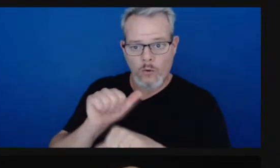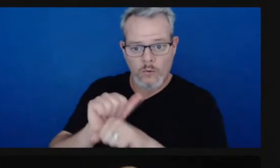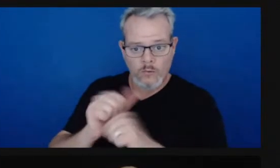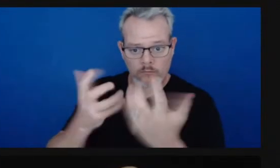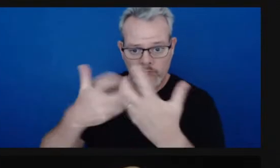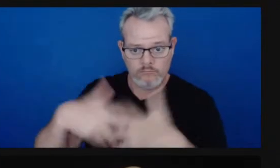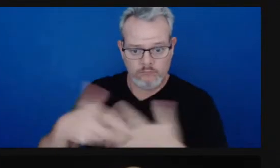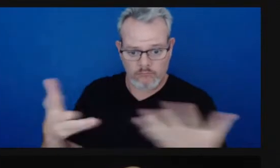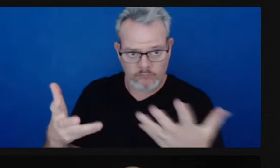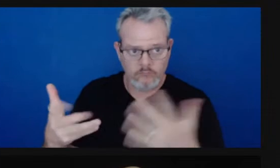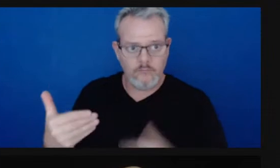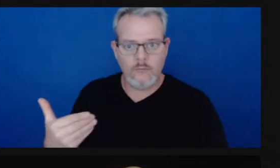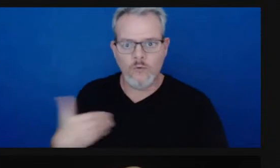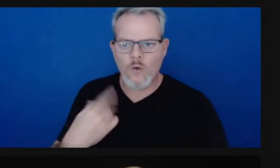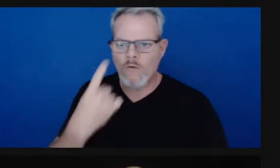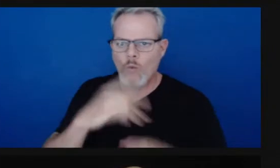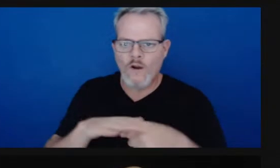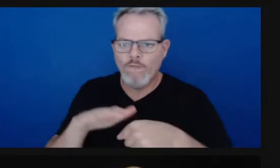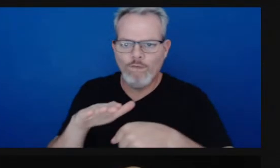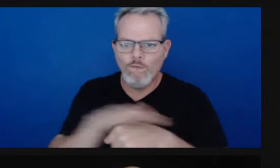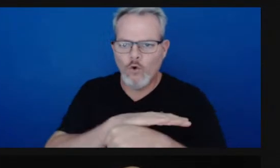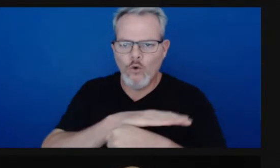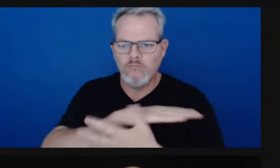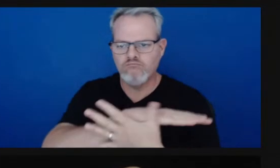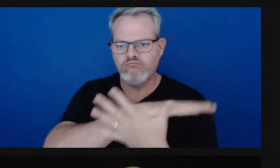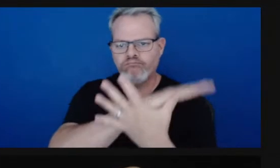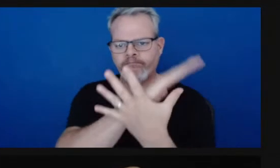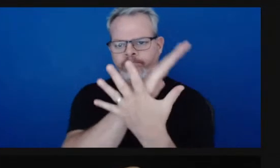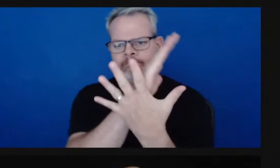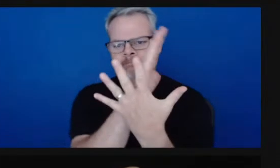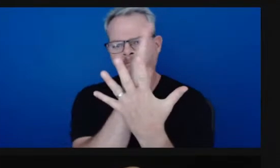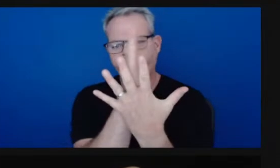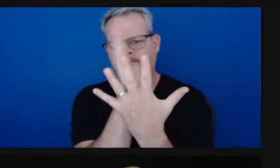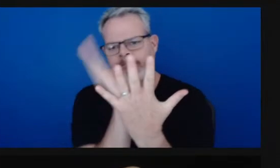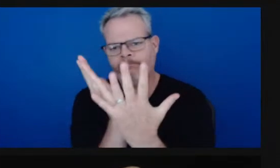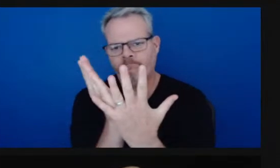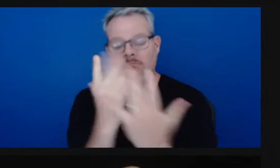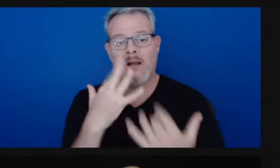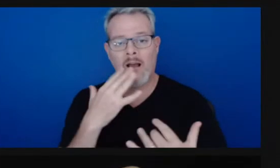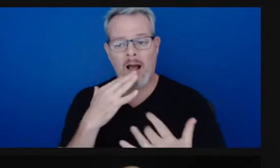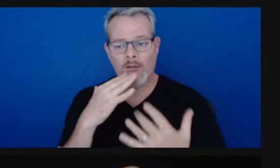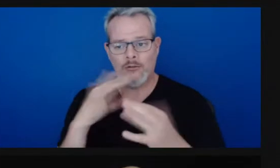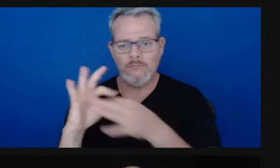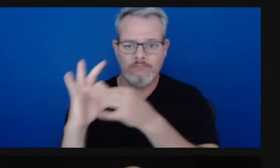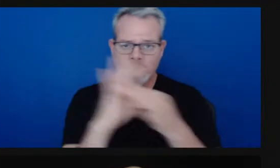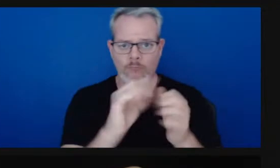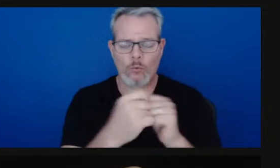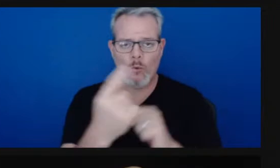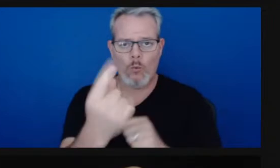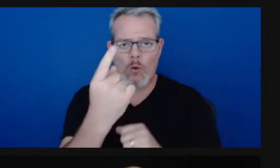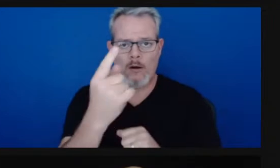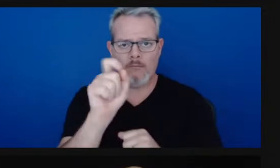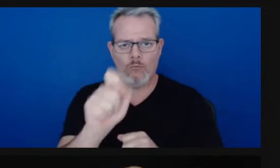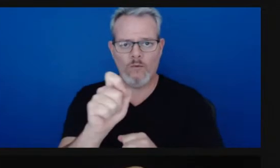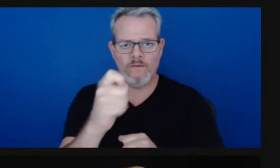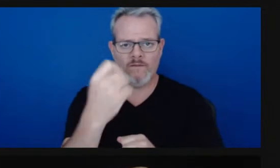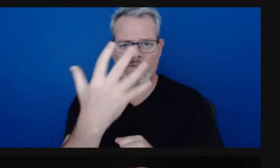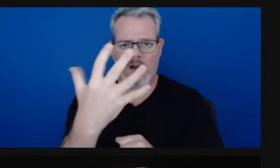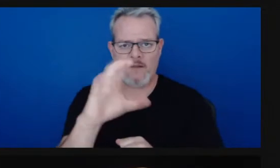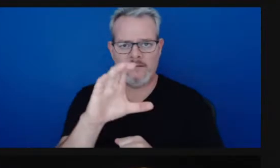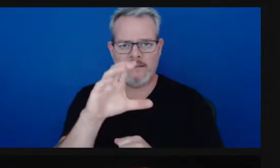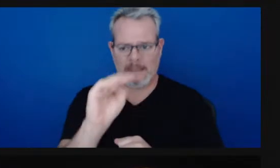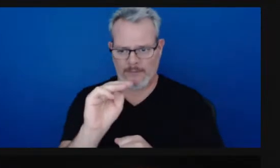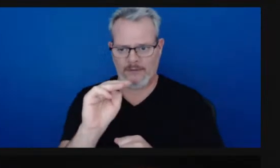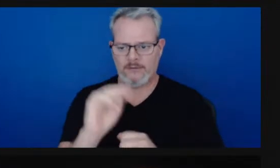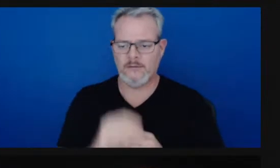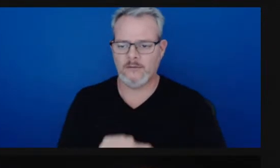One full cycle of colors corresponds to 1.5 centimeters, about 1/2 inch here.